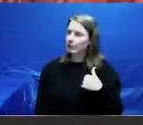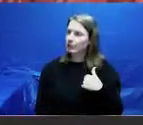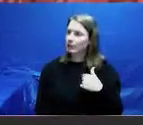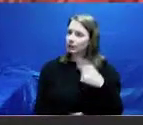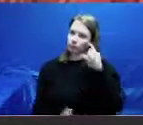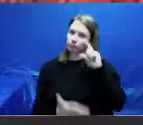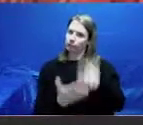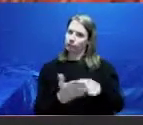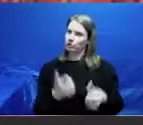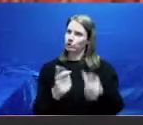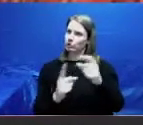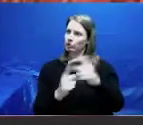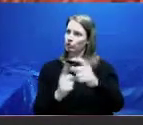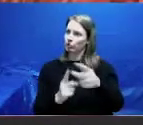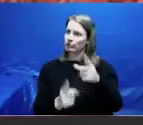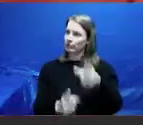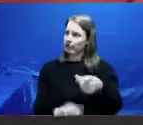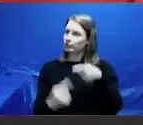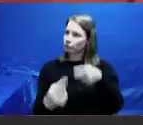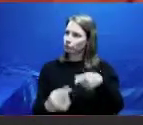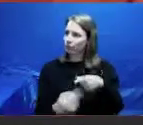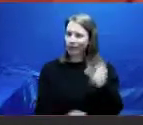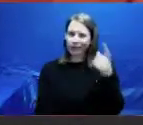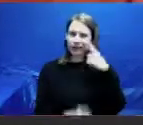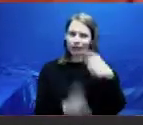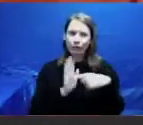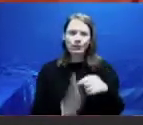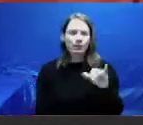Indentured. As they're stumbling over that, that's letting me